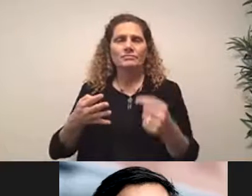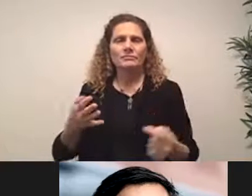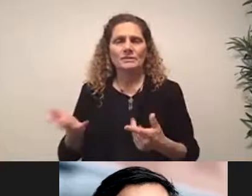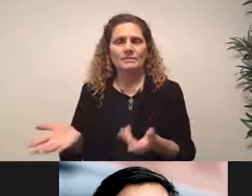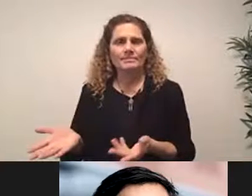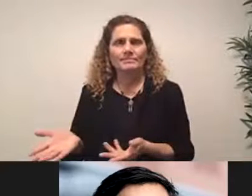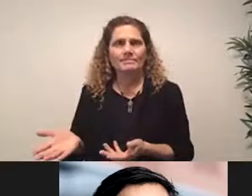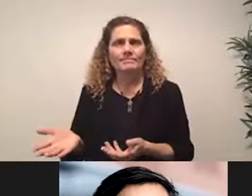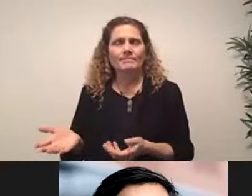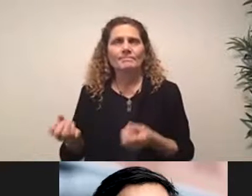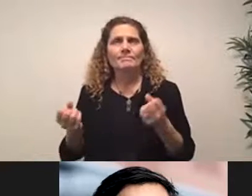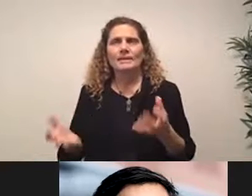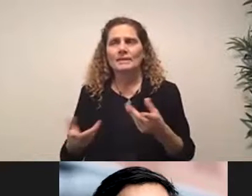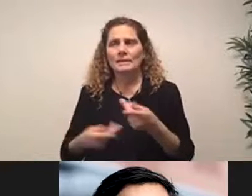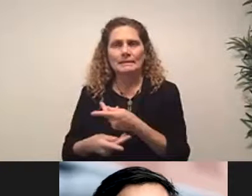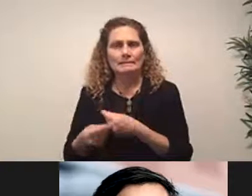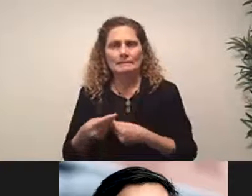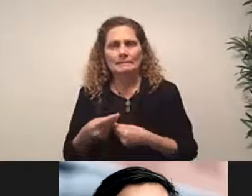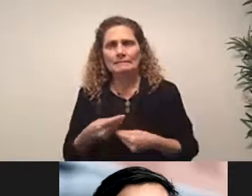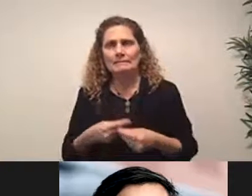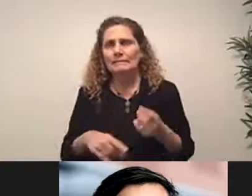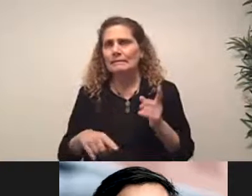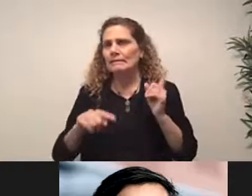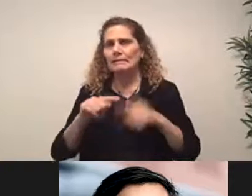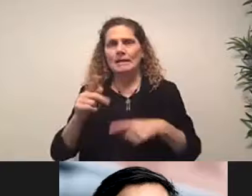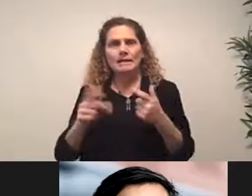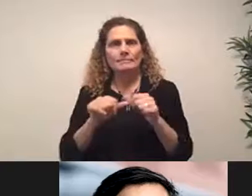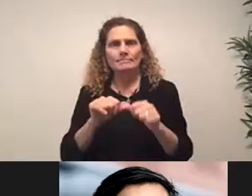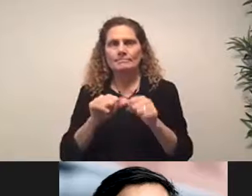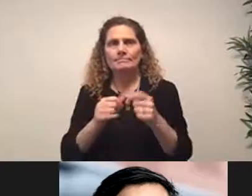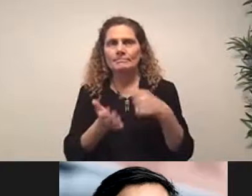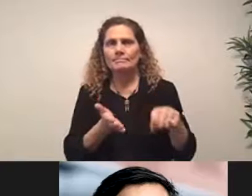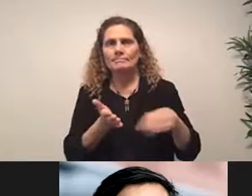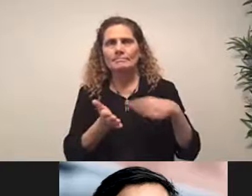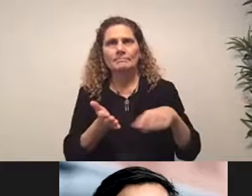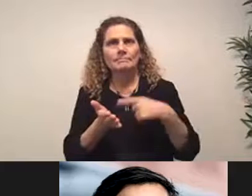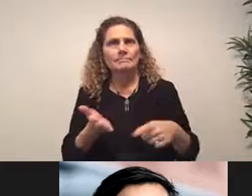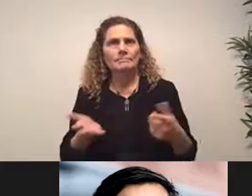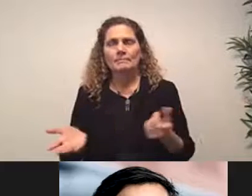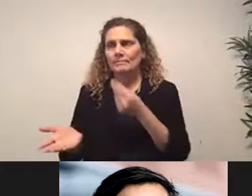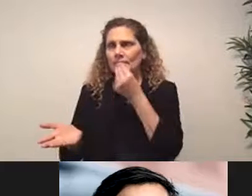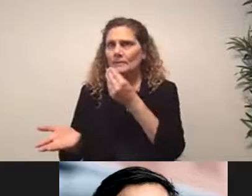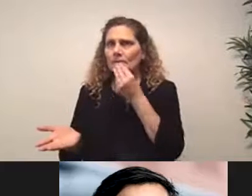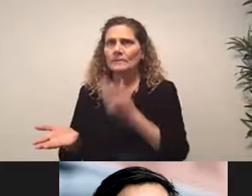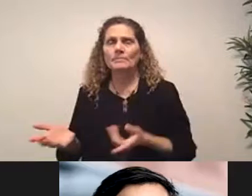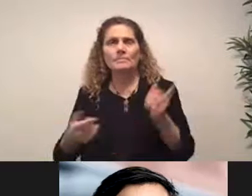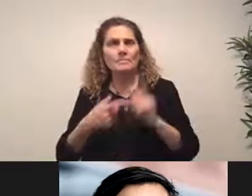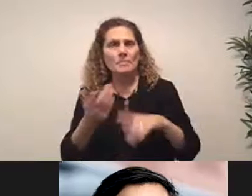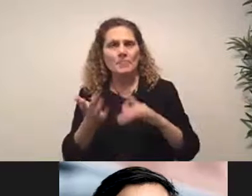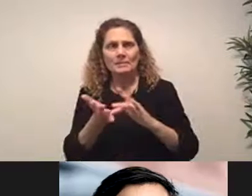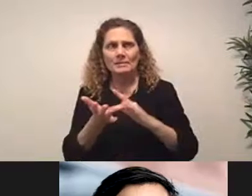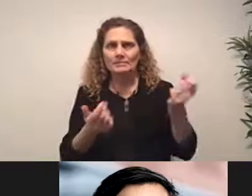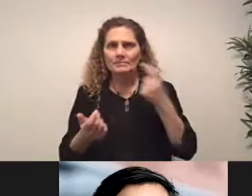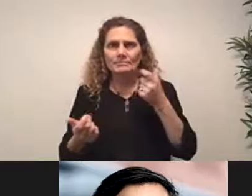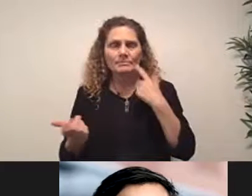include important pieces such as food and medicine. On the business side, 75% of our